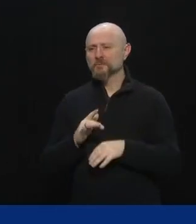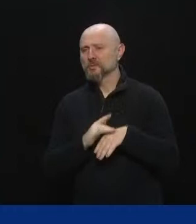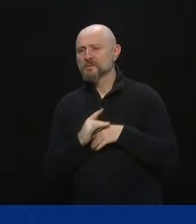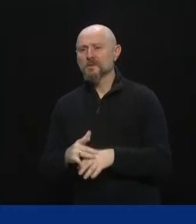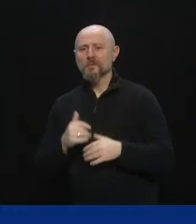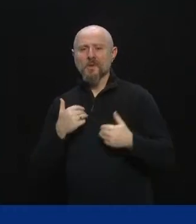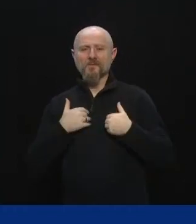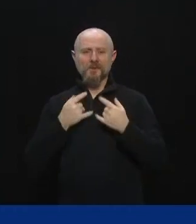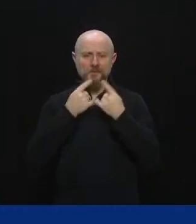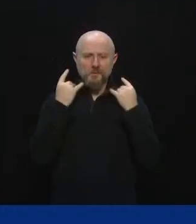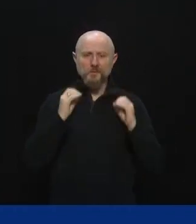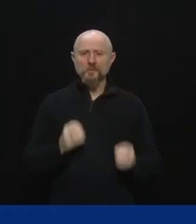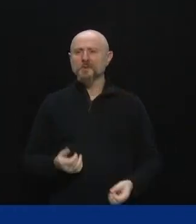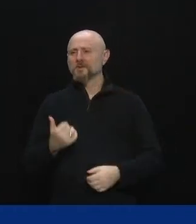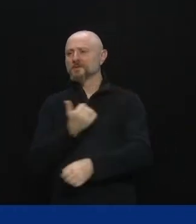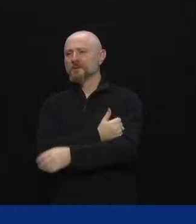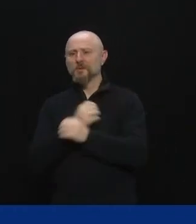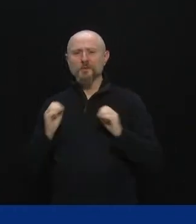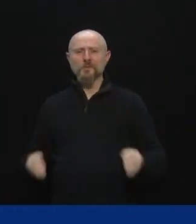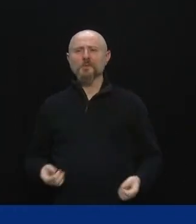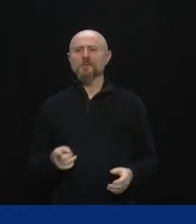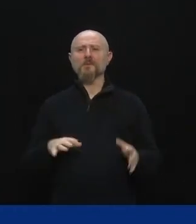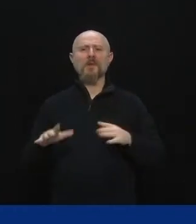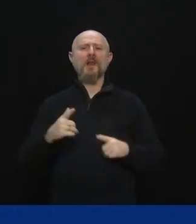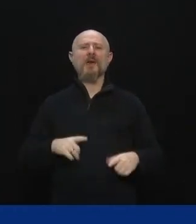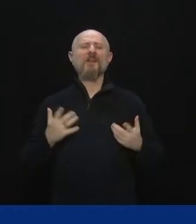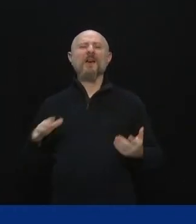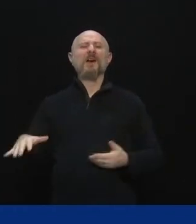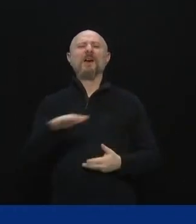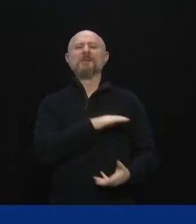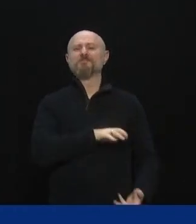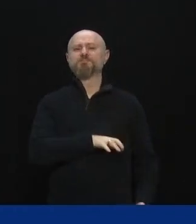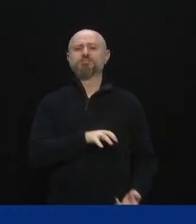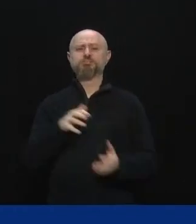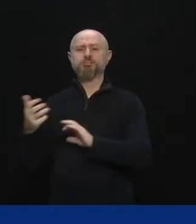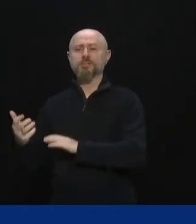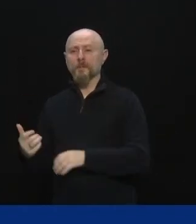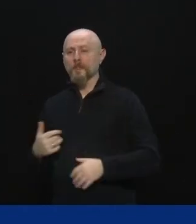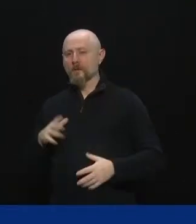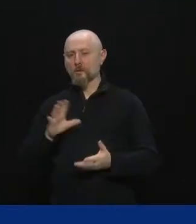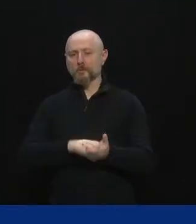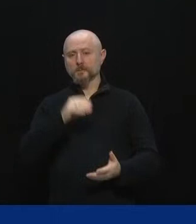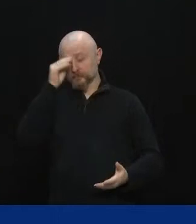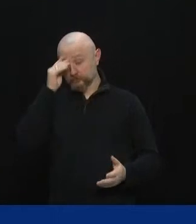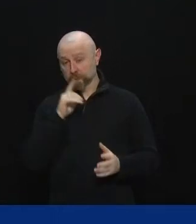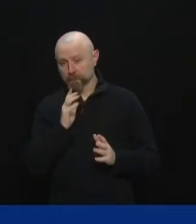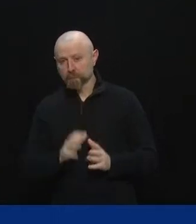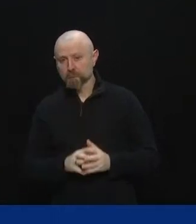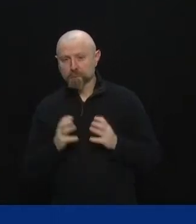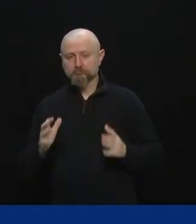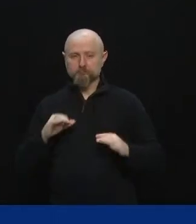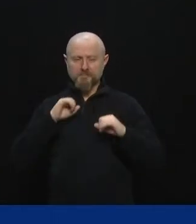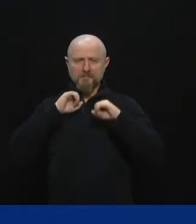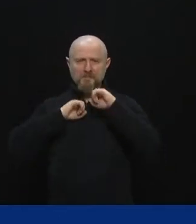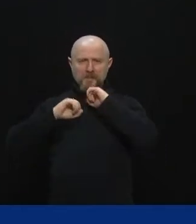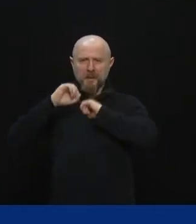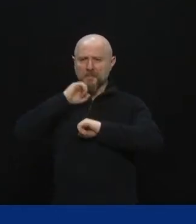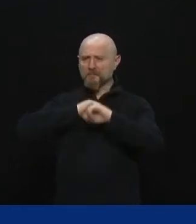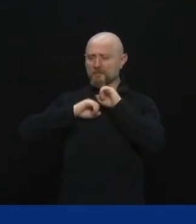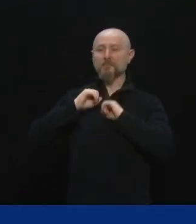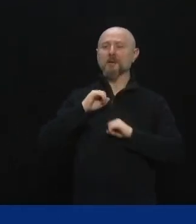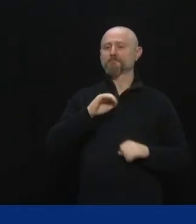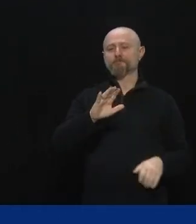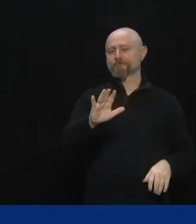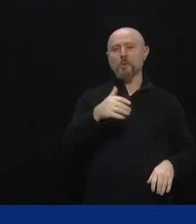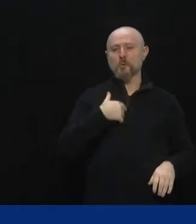vaccinations, a very different time. So many lessons were learned from that experience. And I have said from day one, I will not shut down